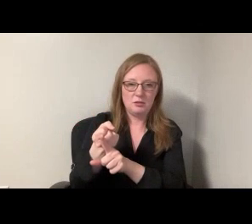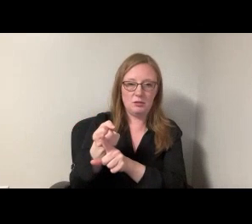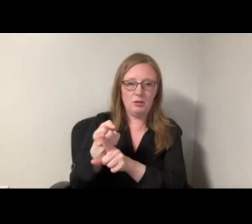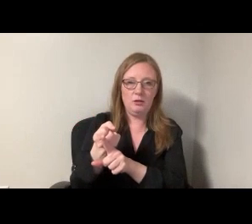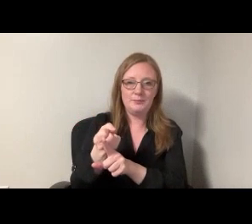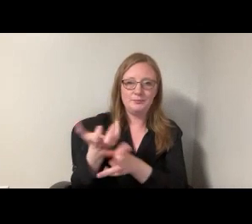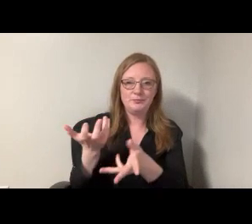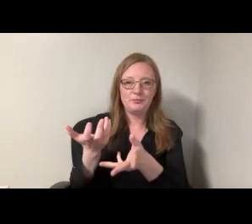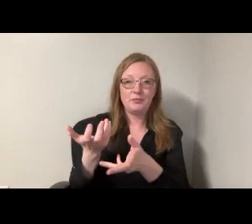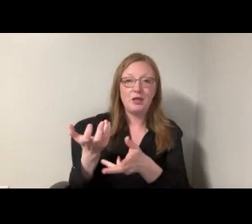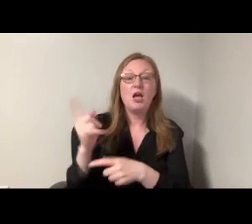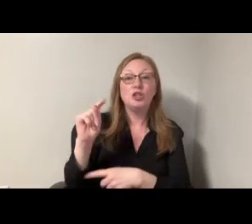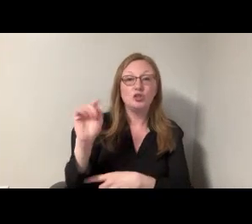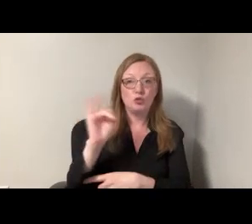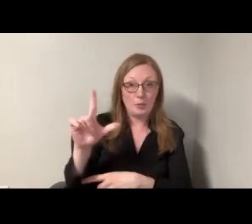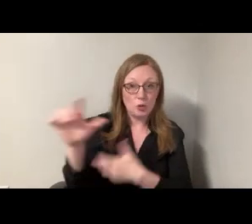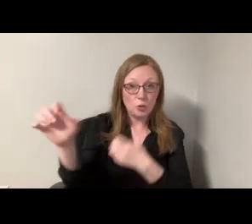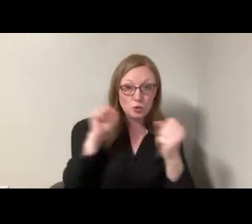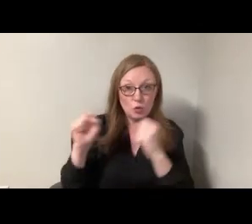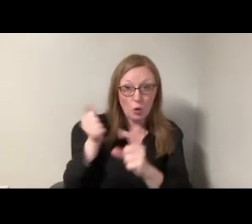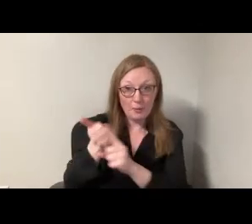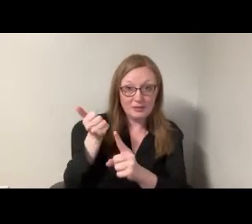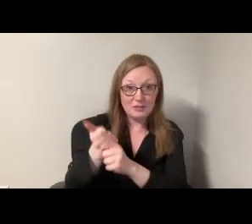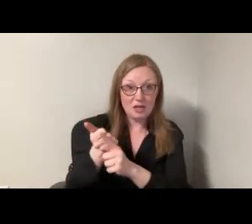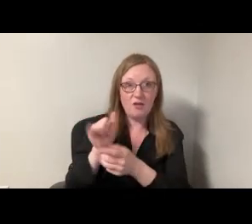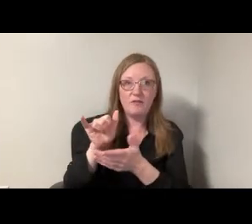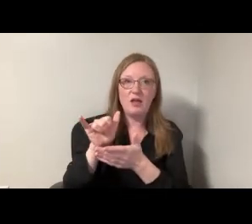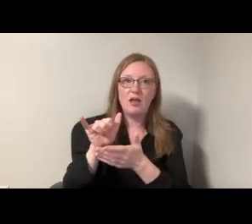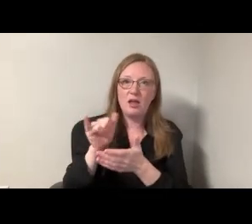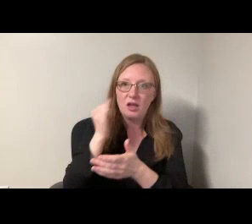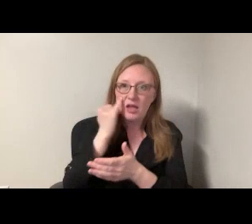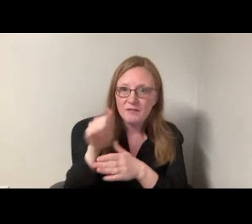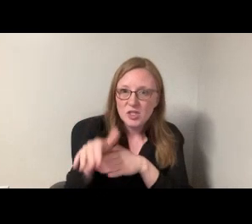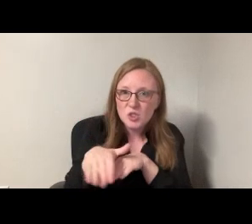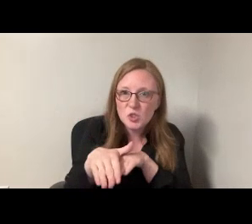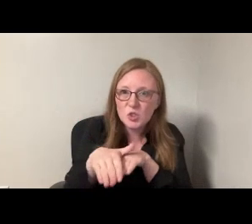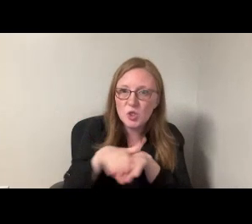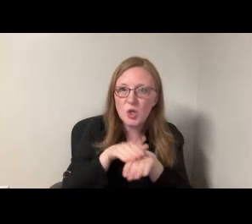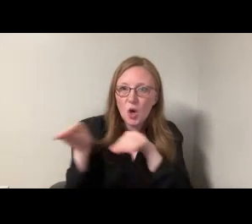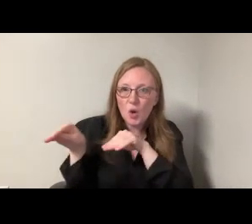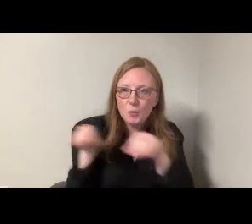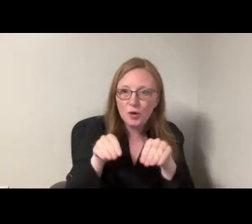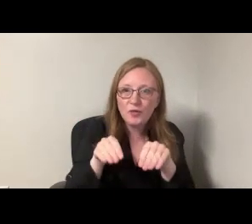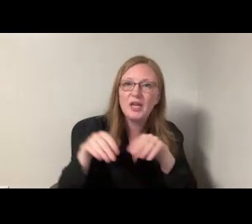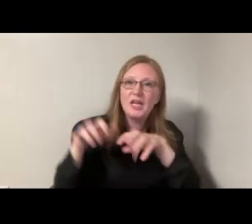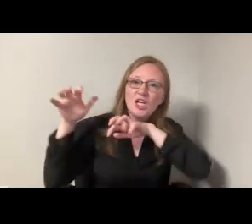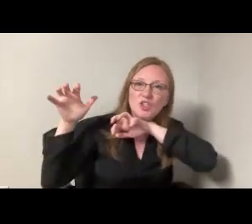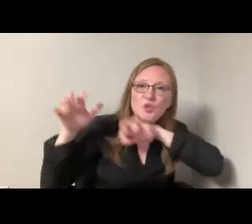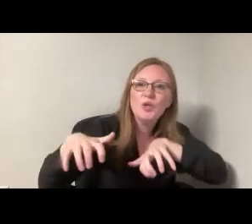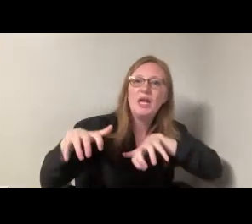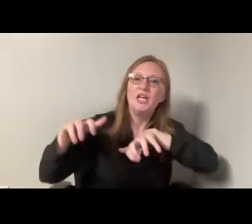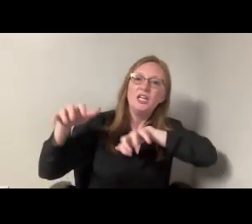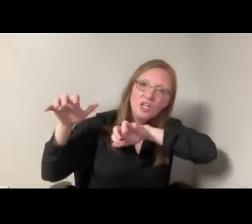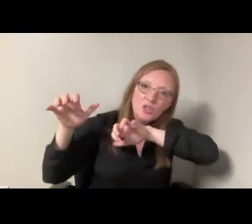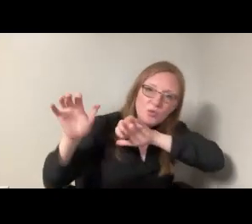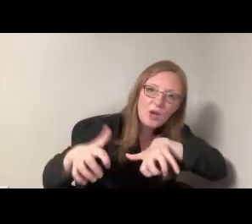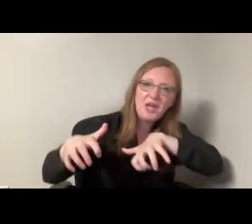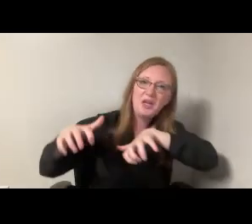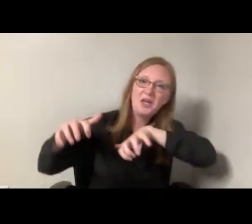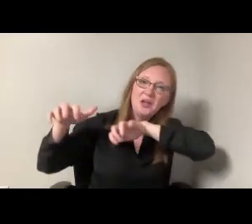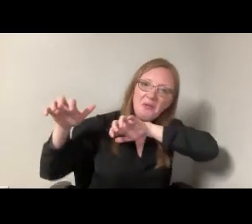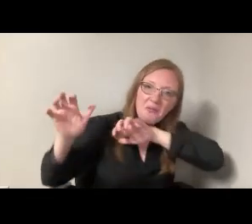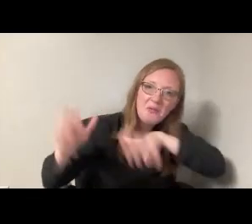A tropical storm, though, that is slow moving and can drop a lot of rain, that can create a lot of flooding damage.